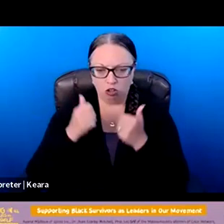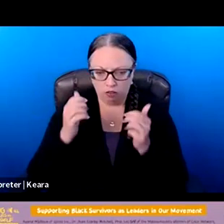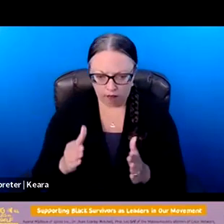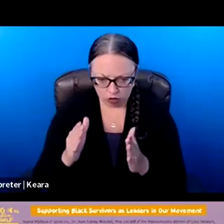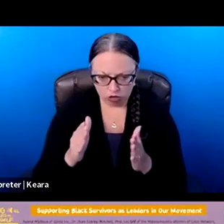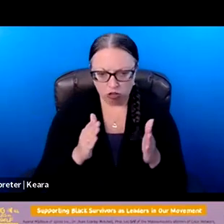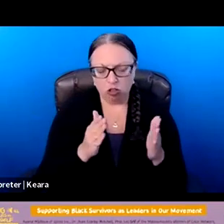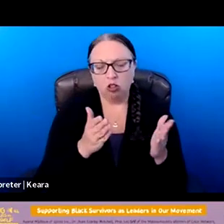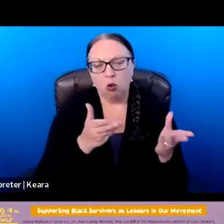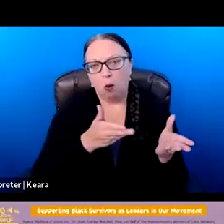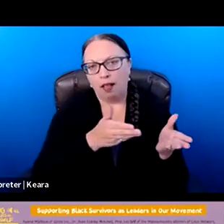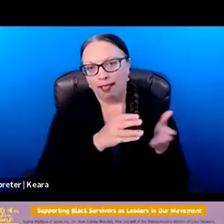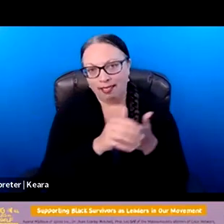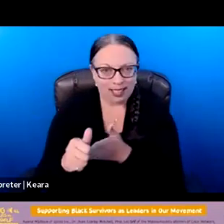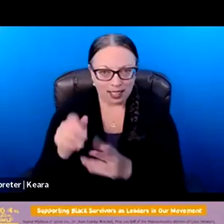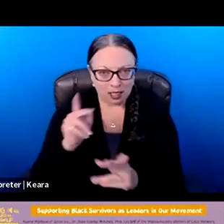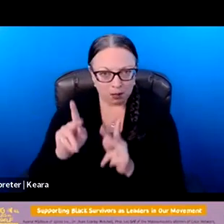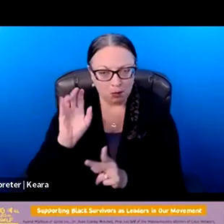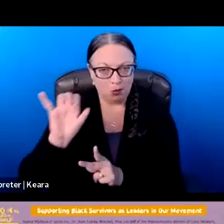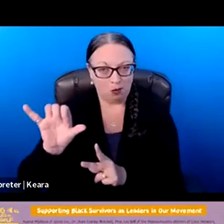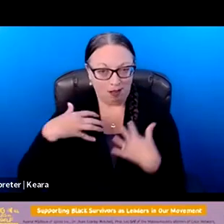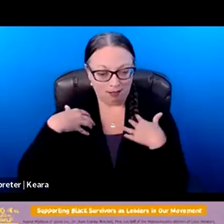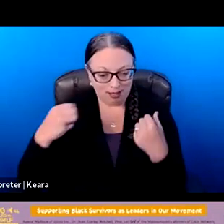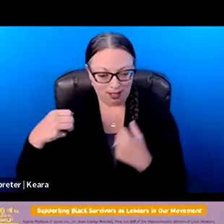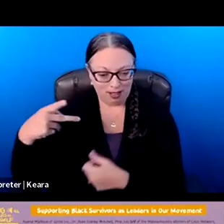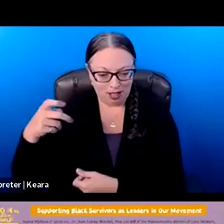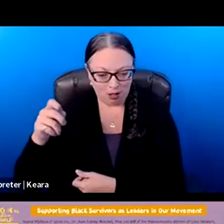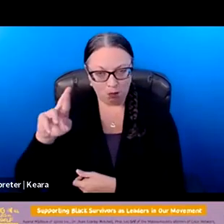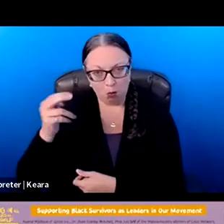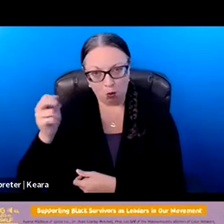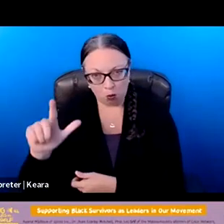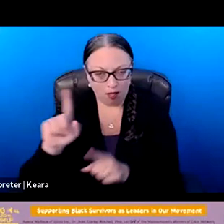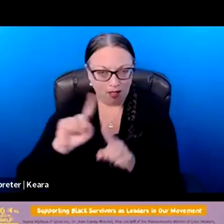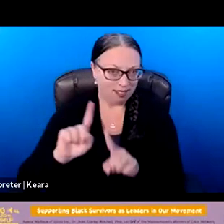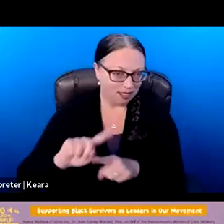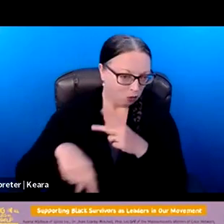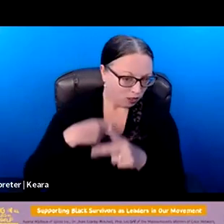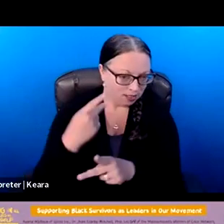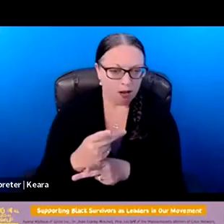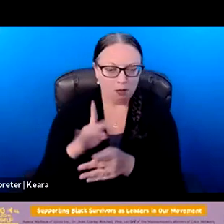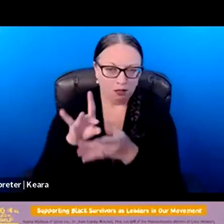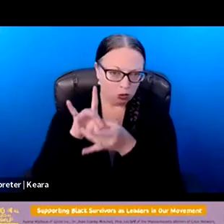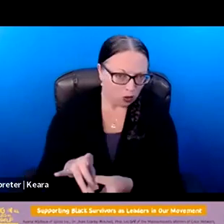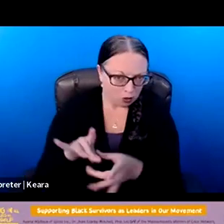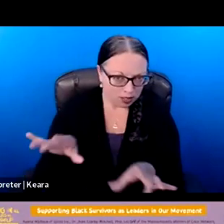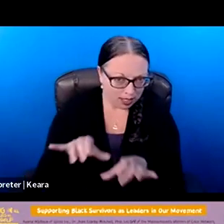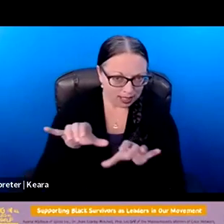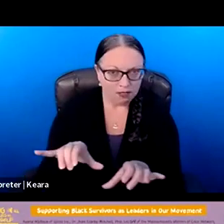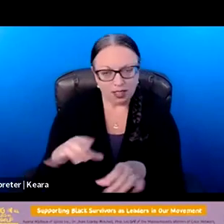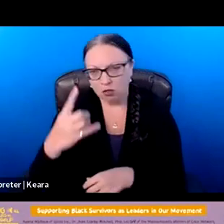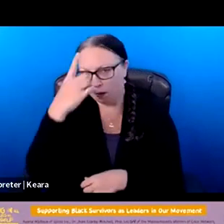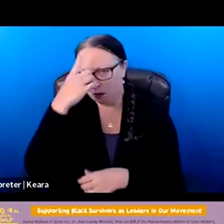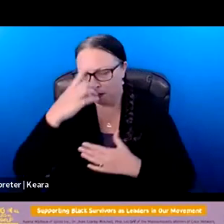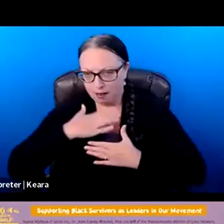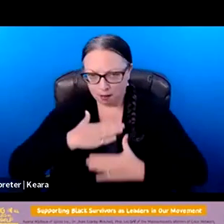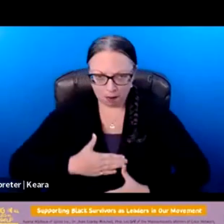healing portal that has different types of grounding activities for the mind, body, and integrative. And we're building it out to